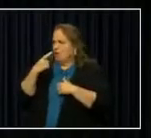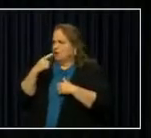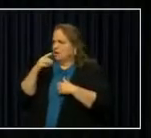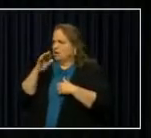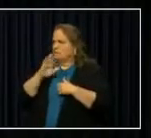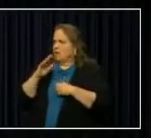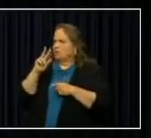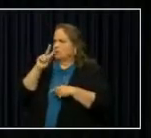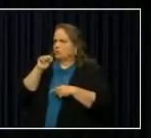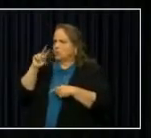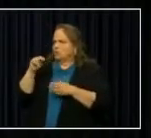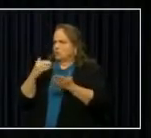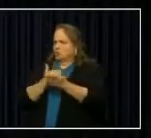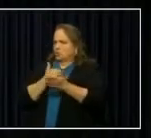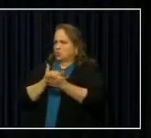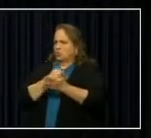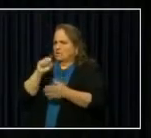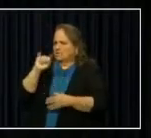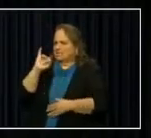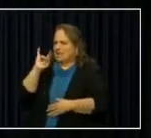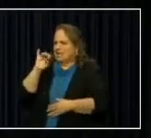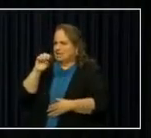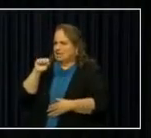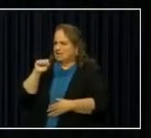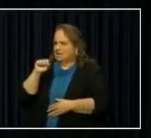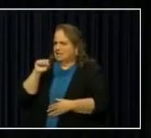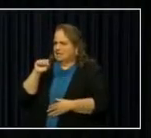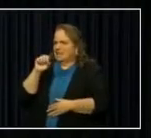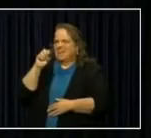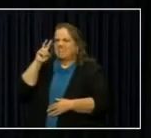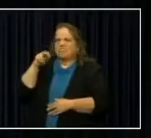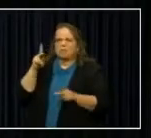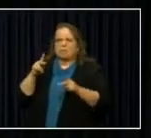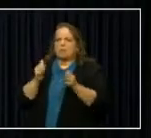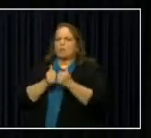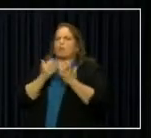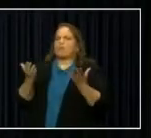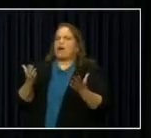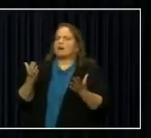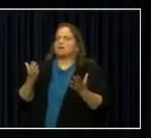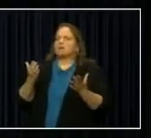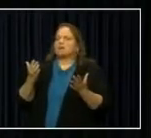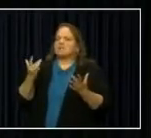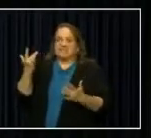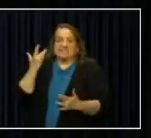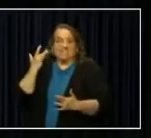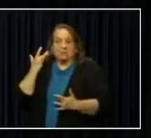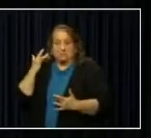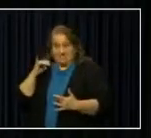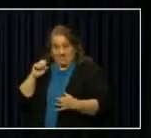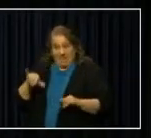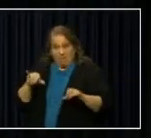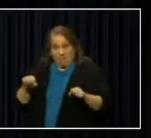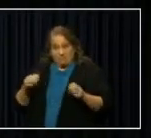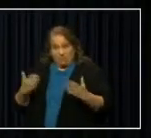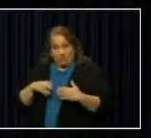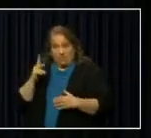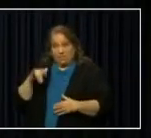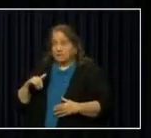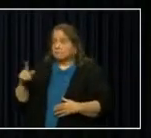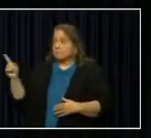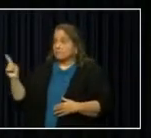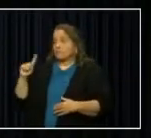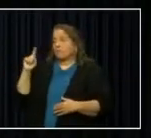22 inside, even those without symptoms. Is that a possibility in Kentucky as well? The question is there